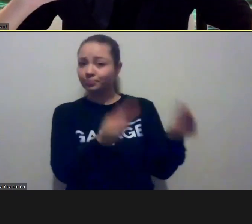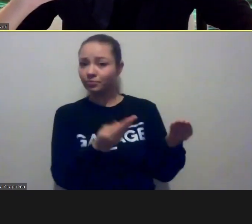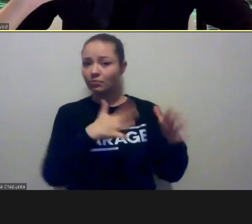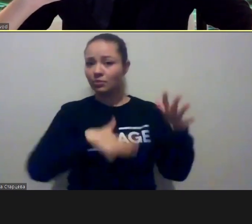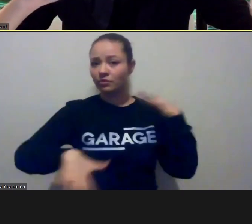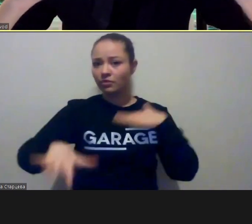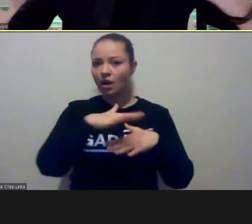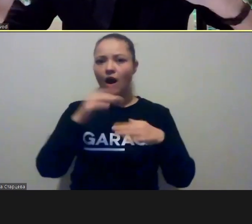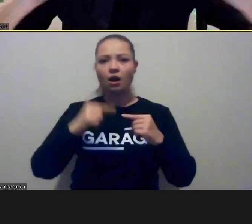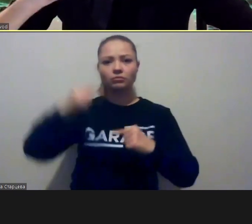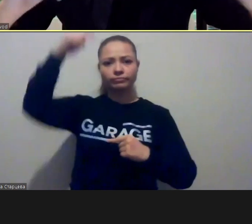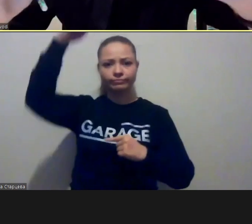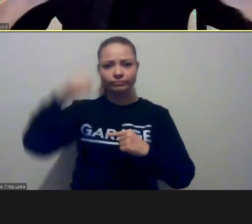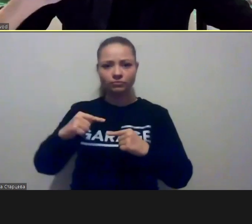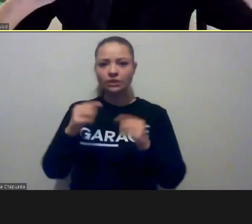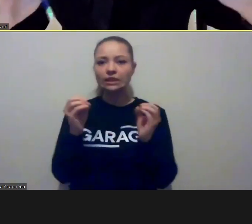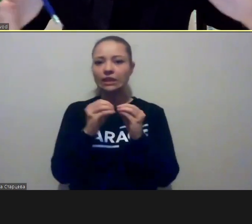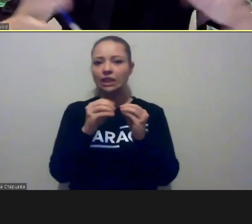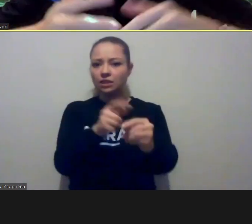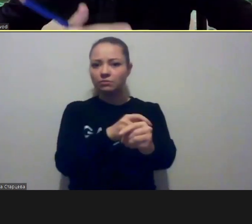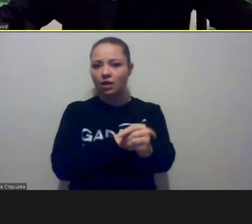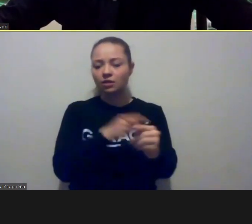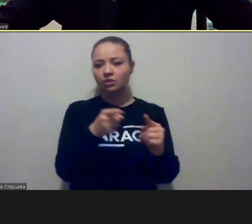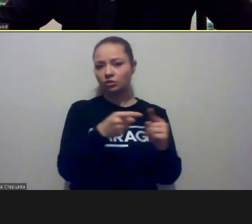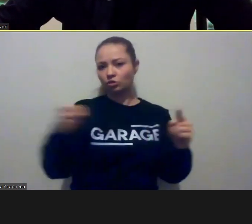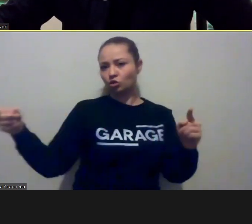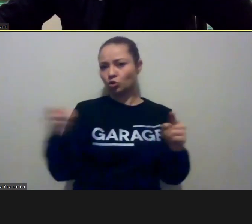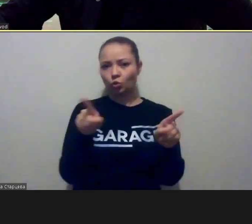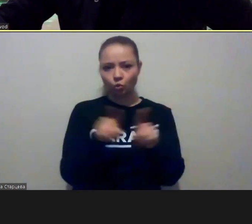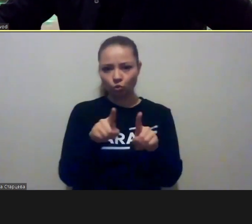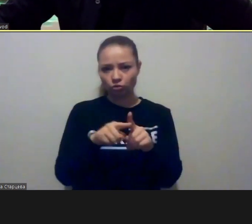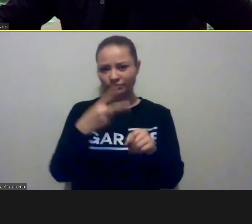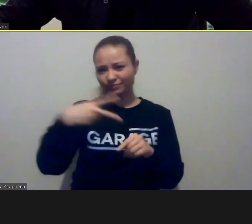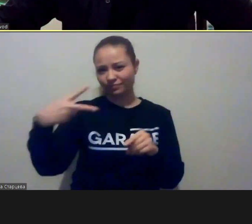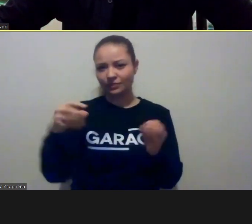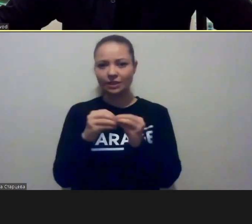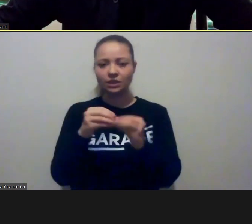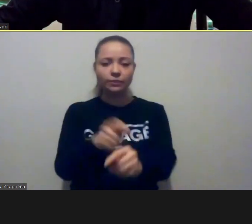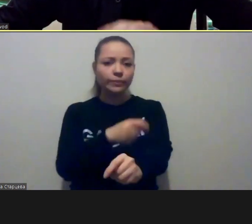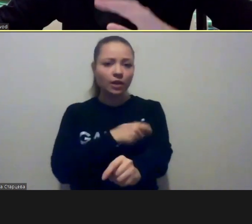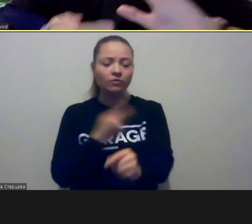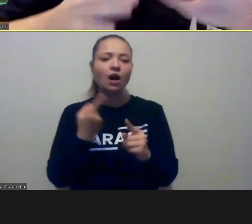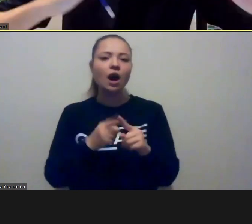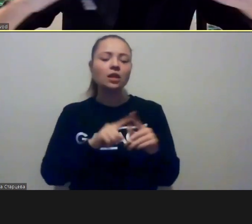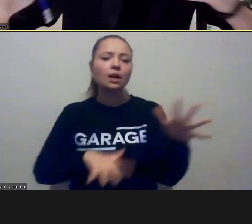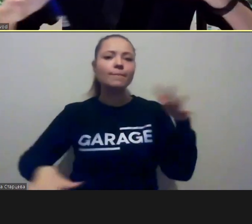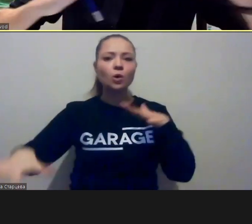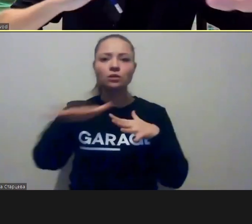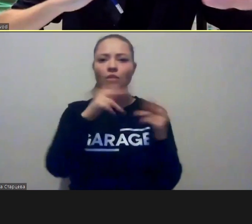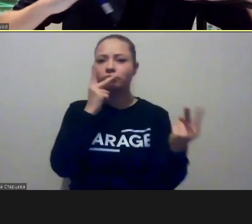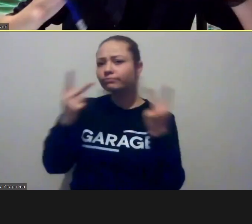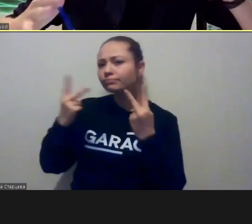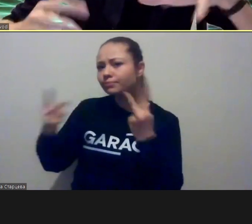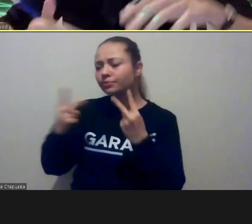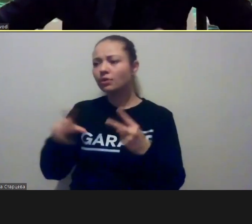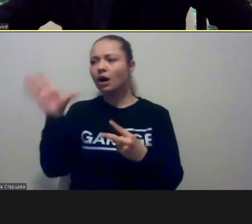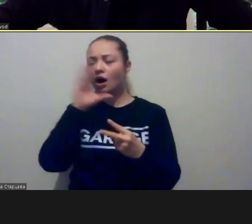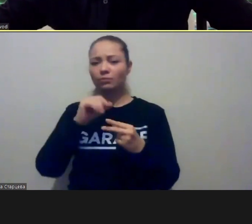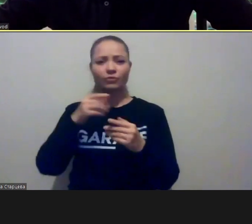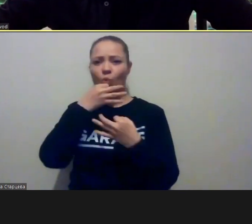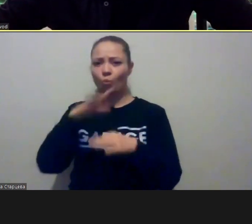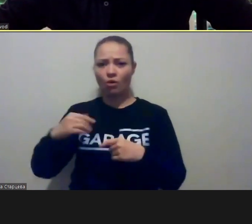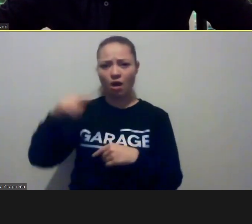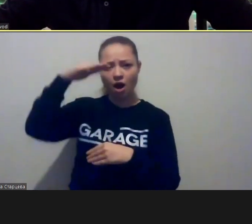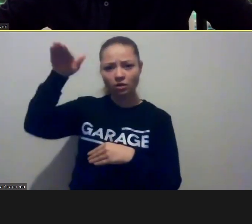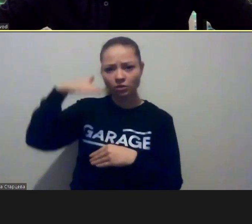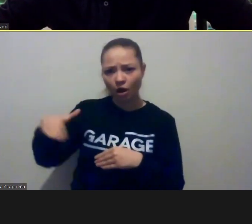a commission for a space that is about 10 meters high and 10 meters wide, and it is accessible